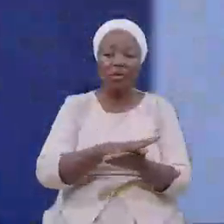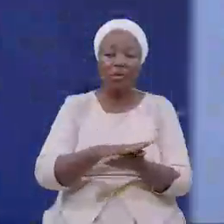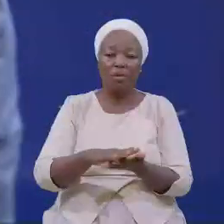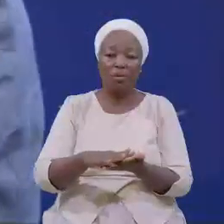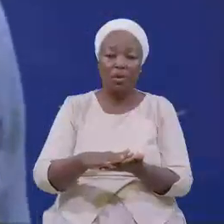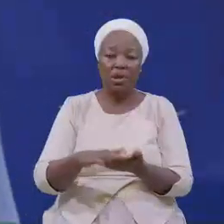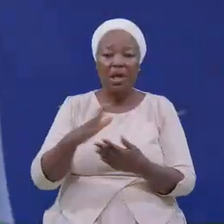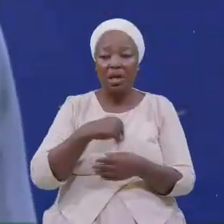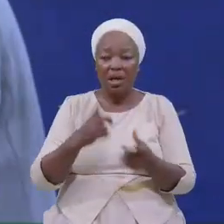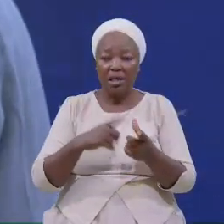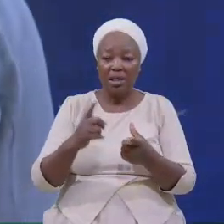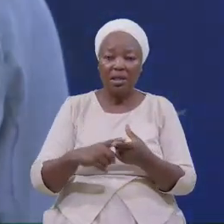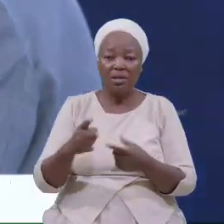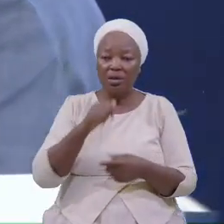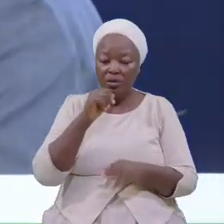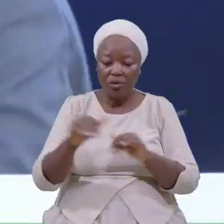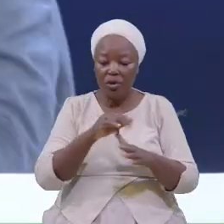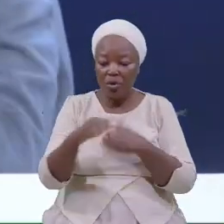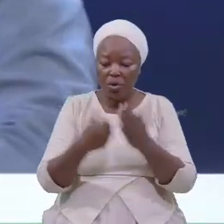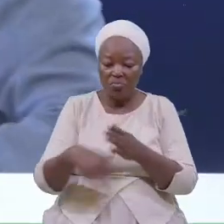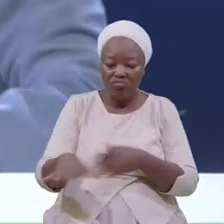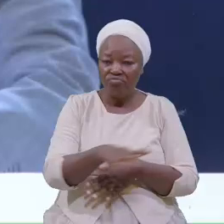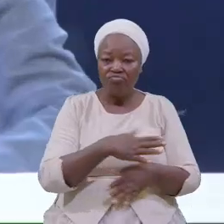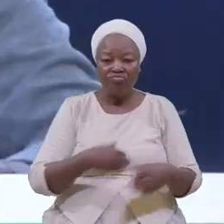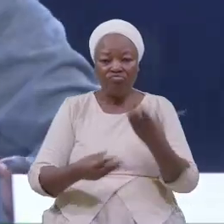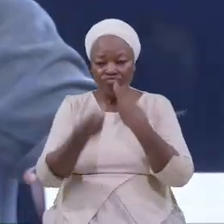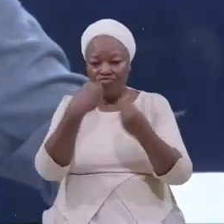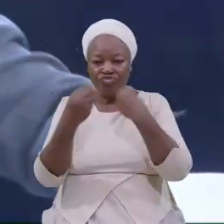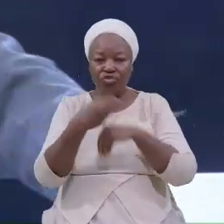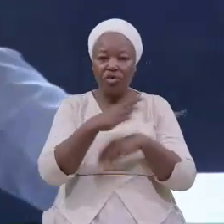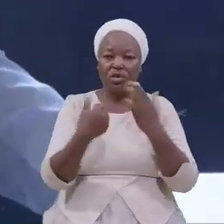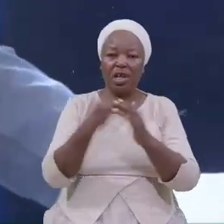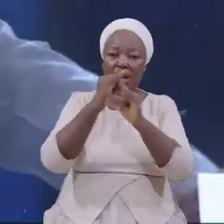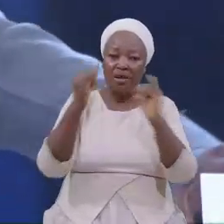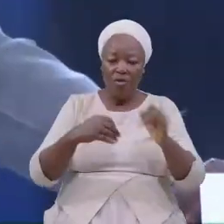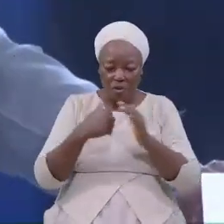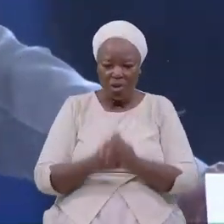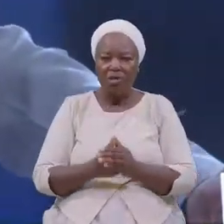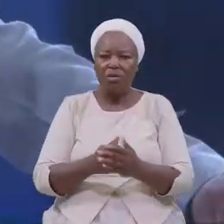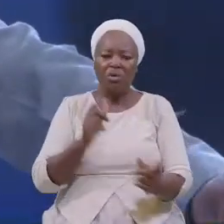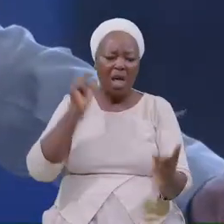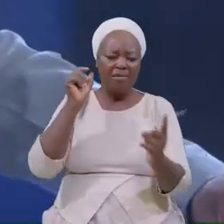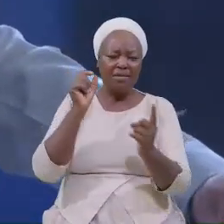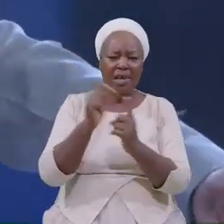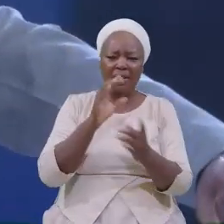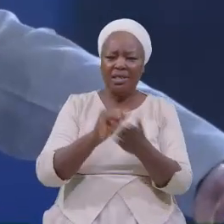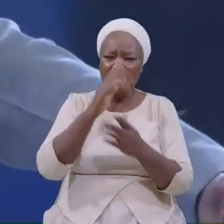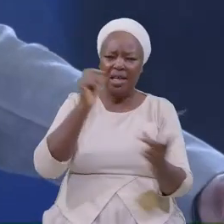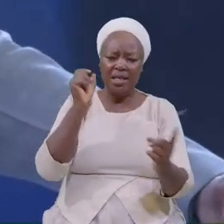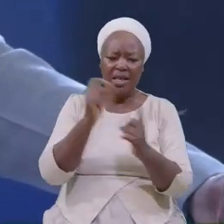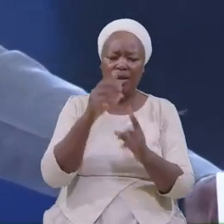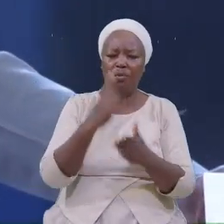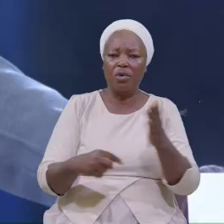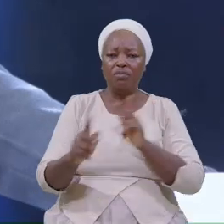And you are not doing all those festivities and idol worship and exactly, that's exactly what people do.